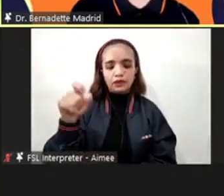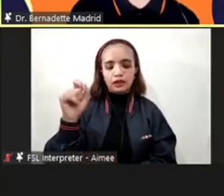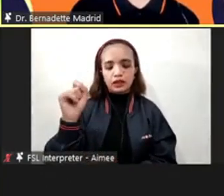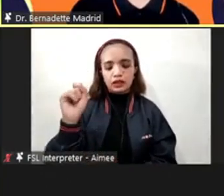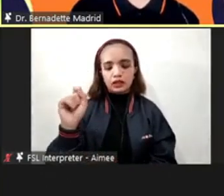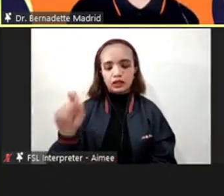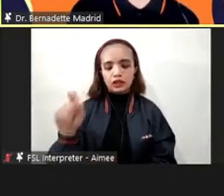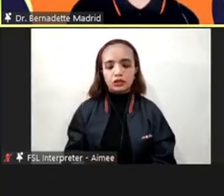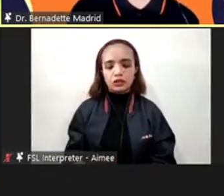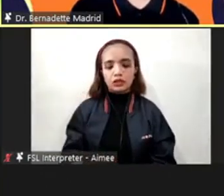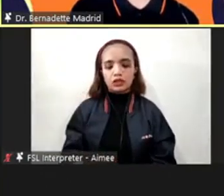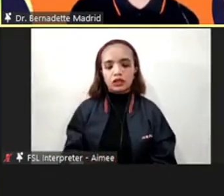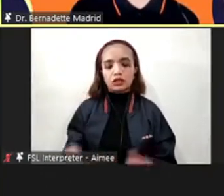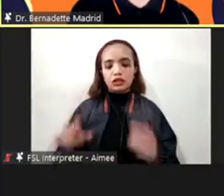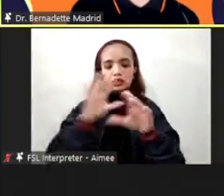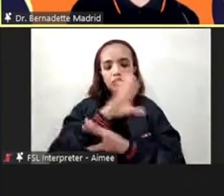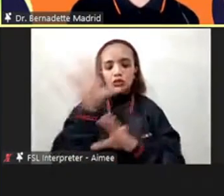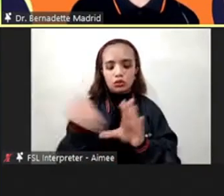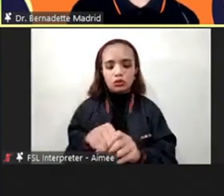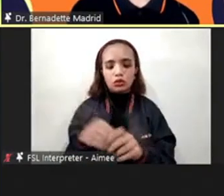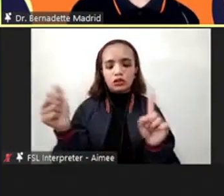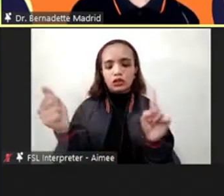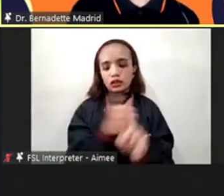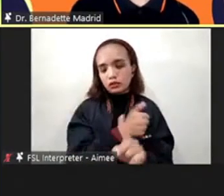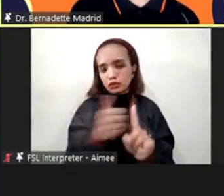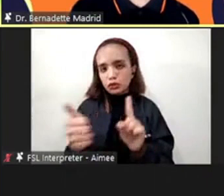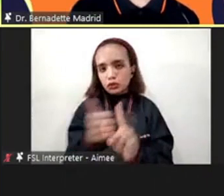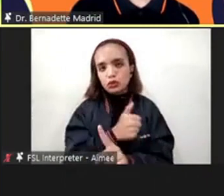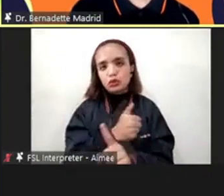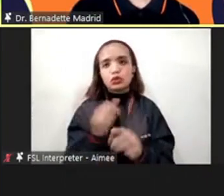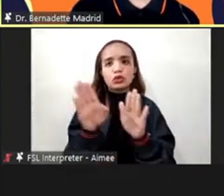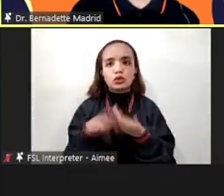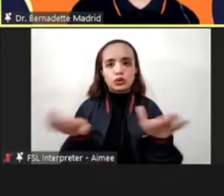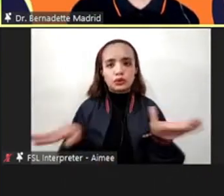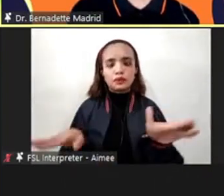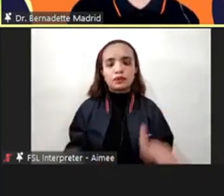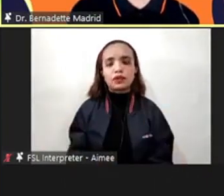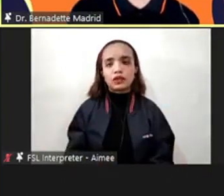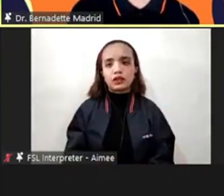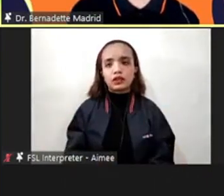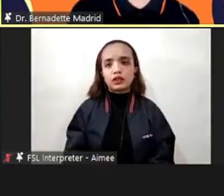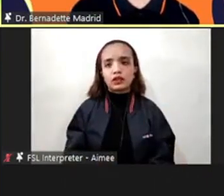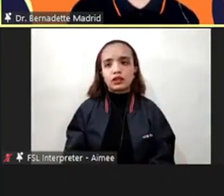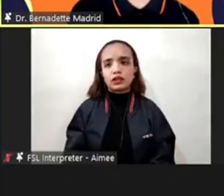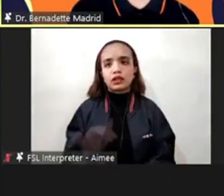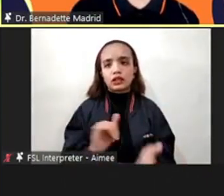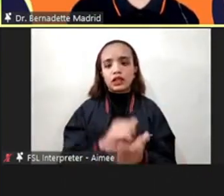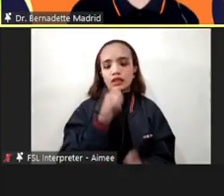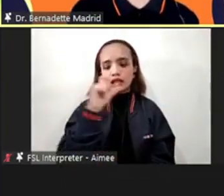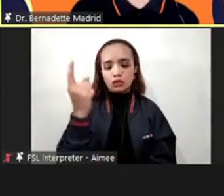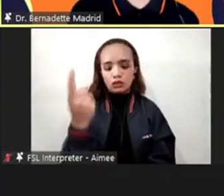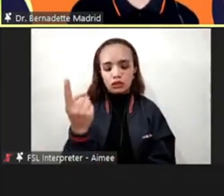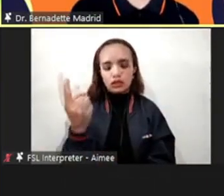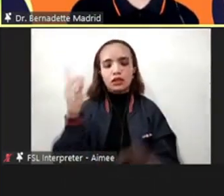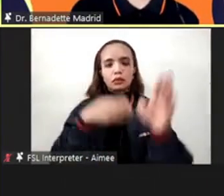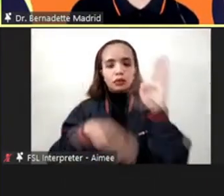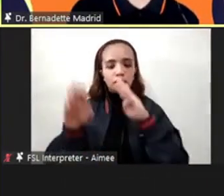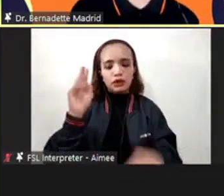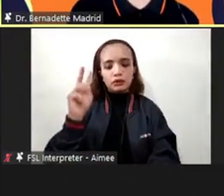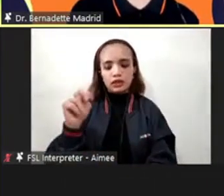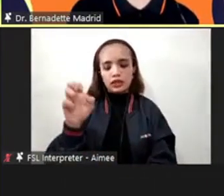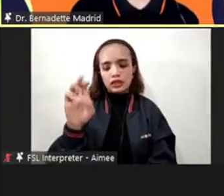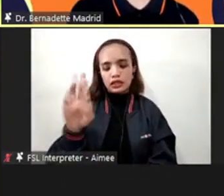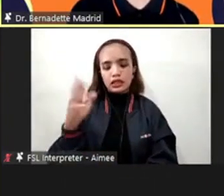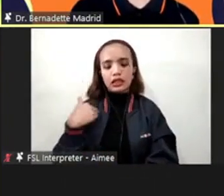na-include na rin yung child abuse. And we know that hindi lang naman yung problema dito sa NCR, it's a problem in the